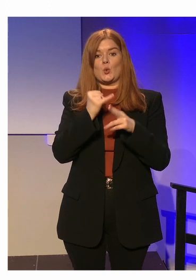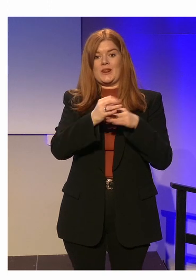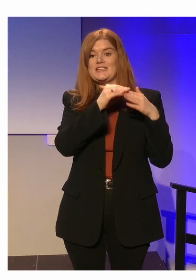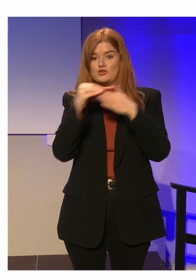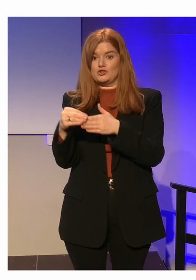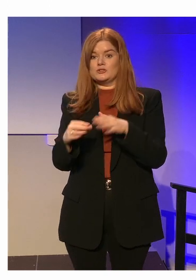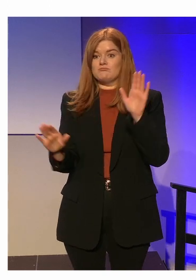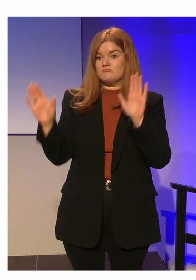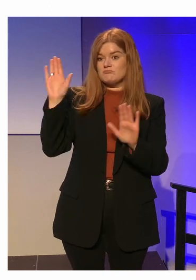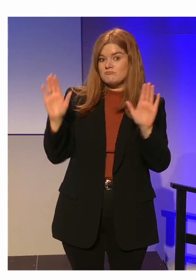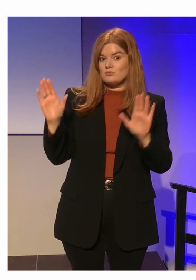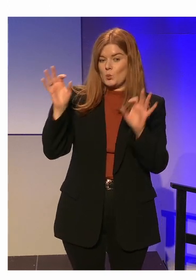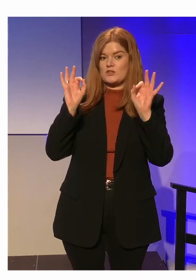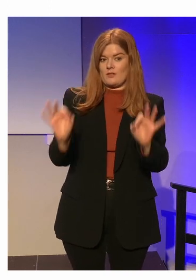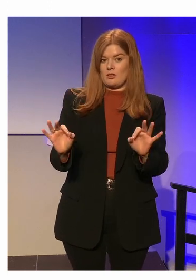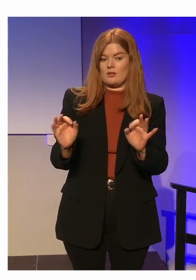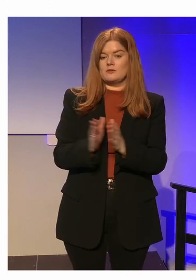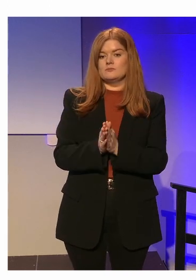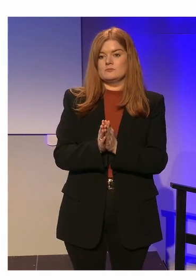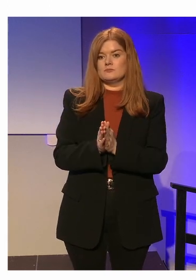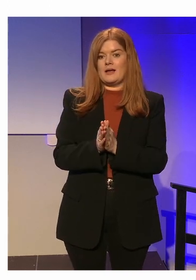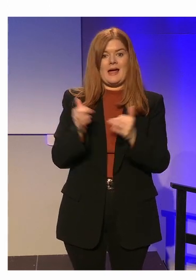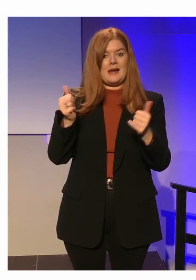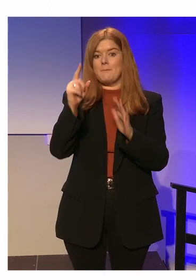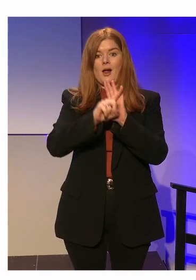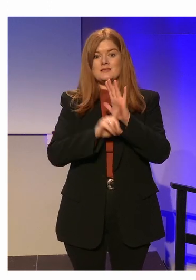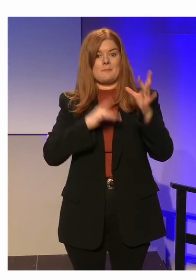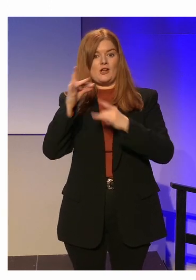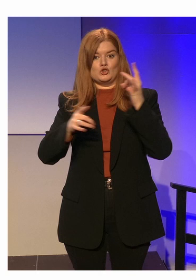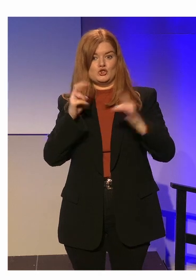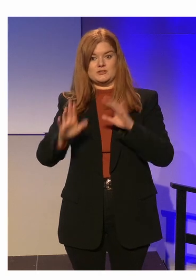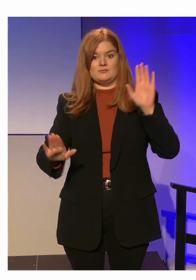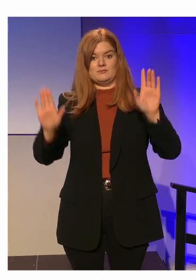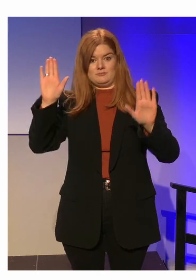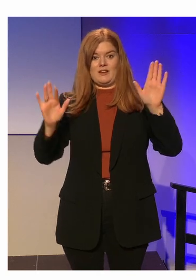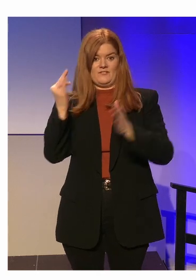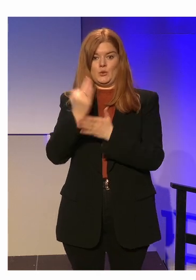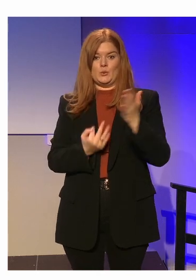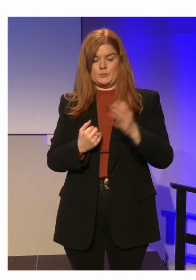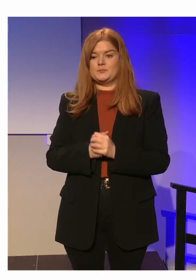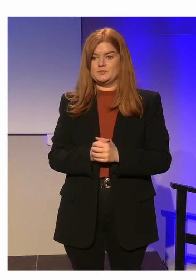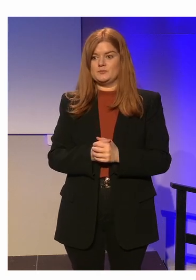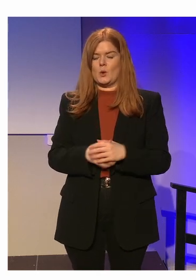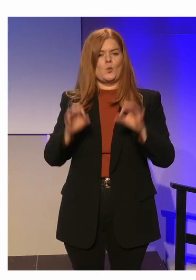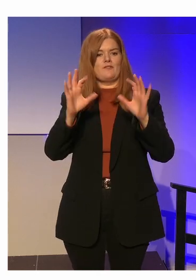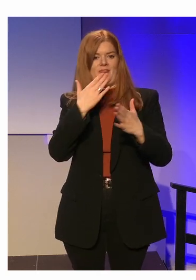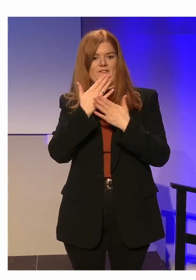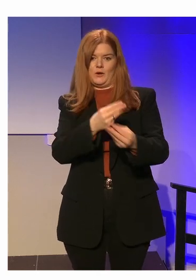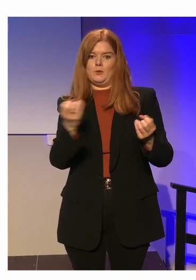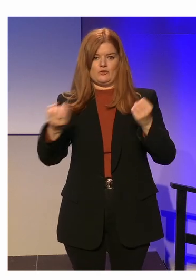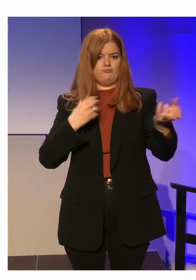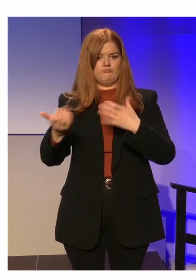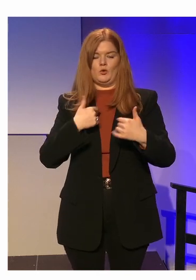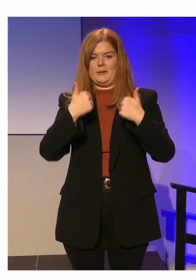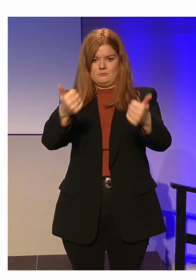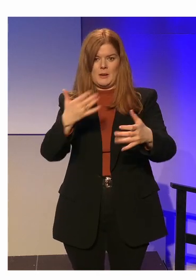leaders? Wonderful. And any policymakers? I know we have a couple, yes. Wonderful, thank you for sharing that